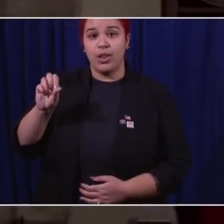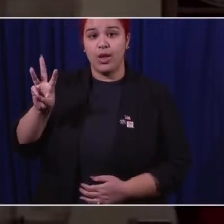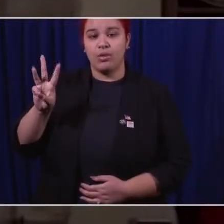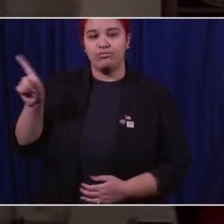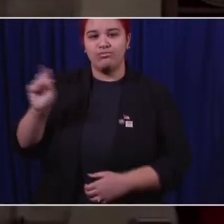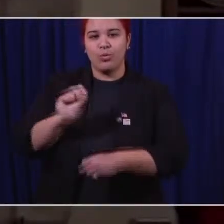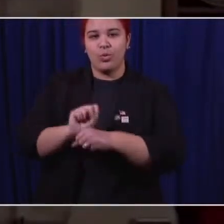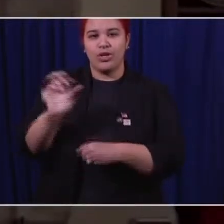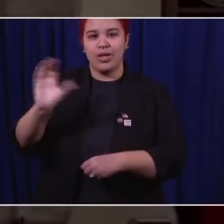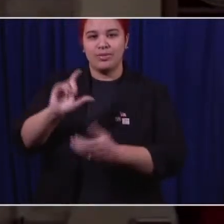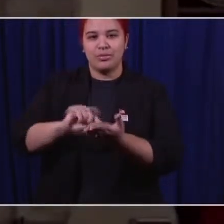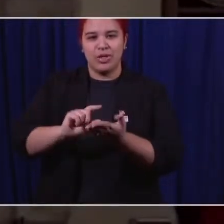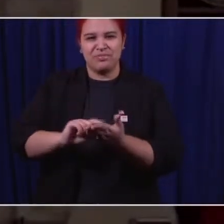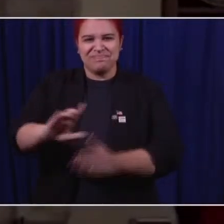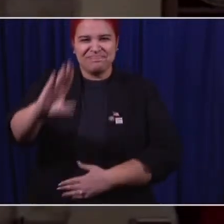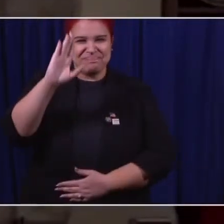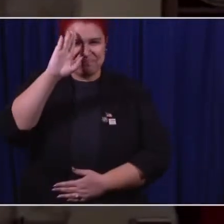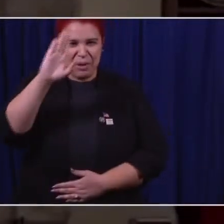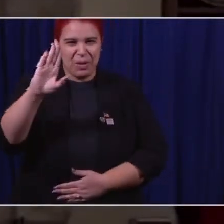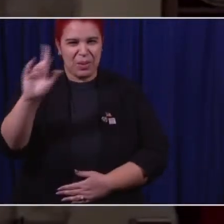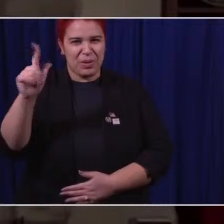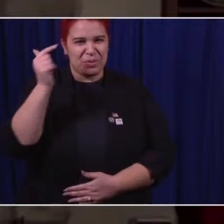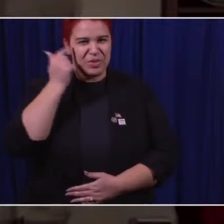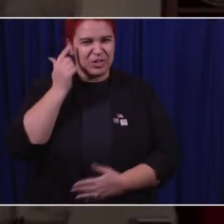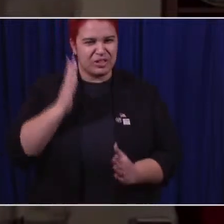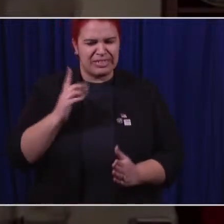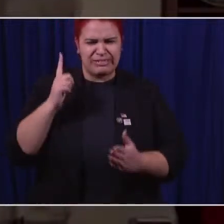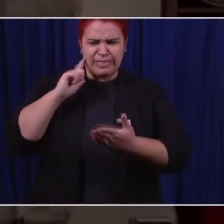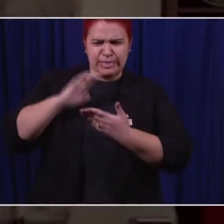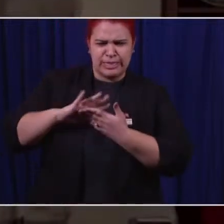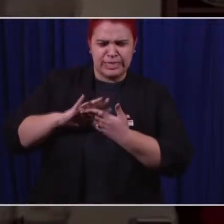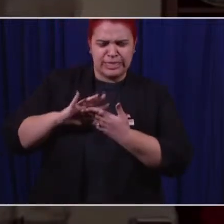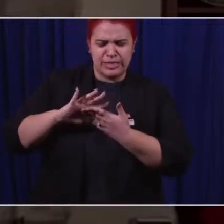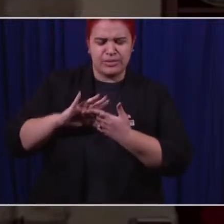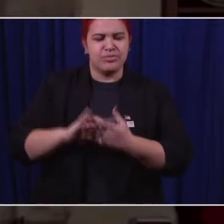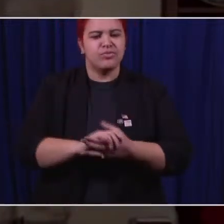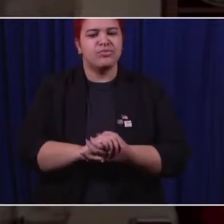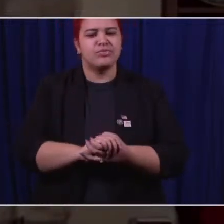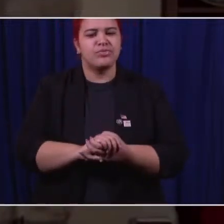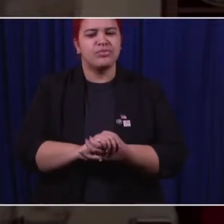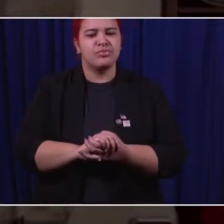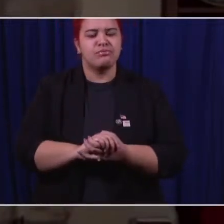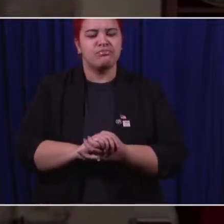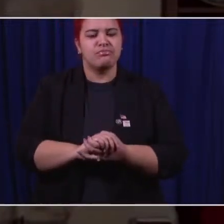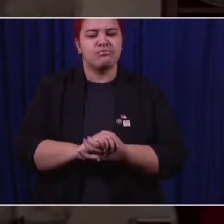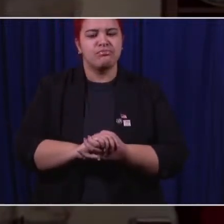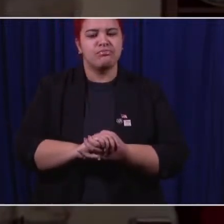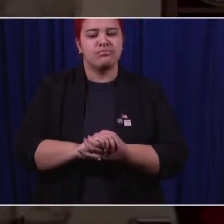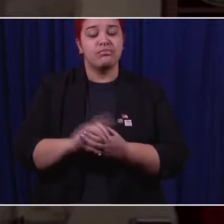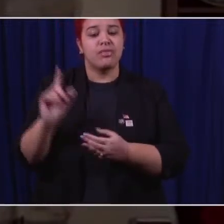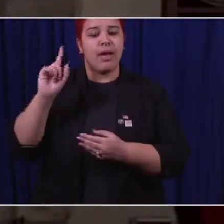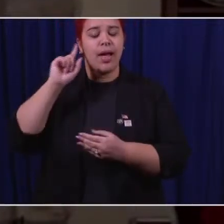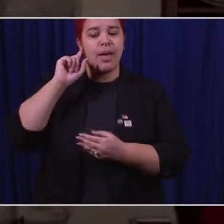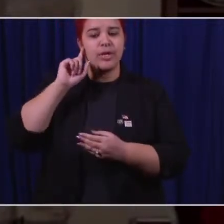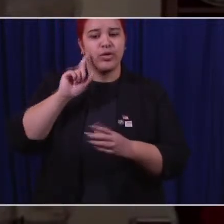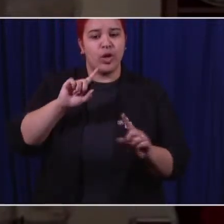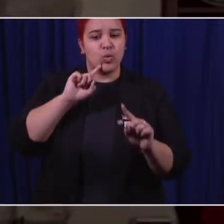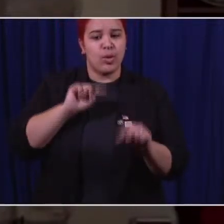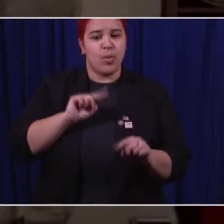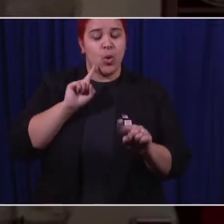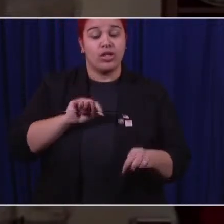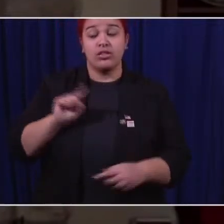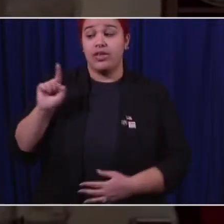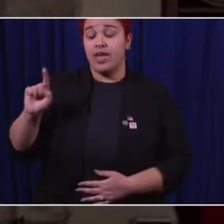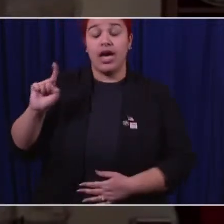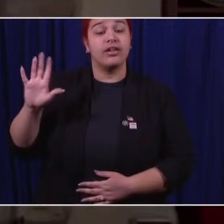Good afternoon, Governor. Hi, Randy. There are reports that the Biden White House is